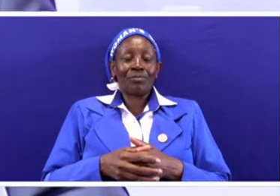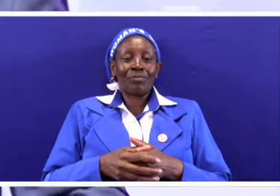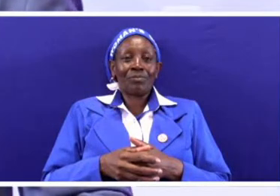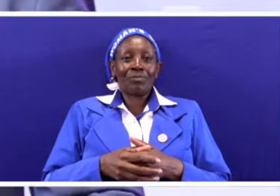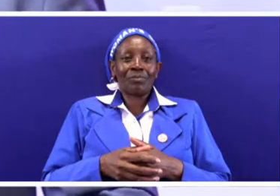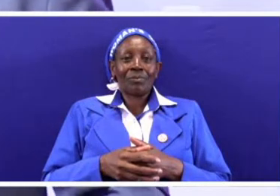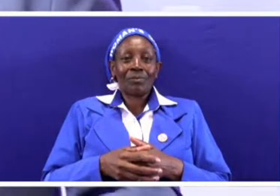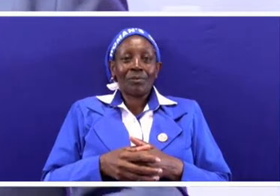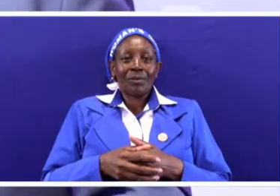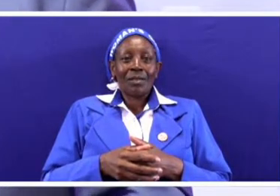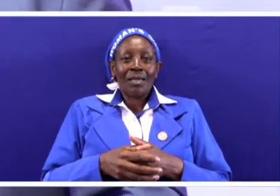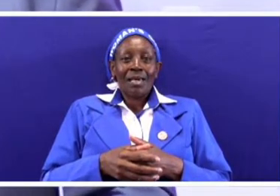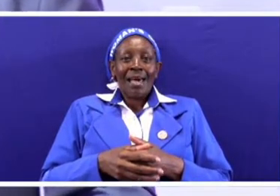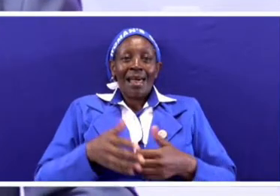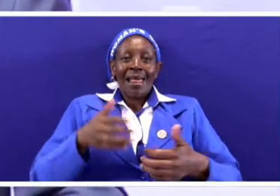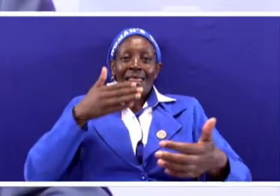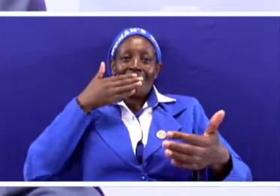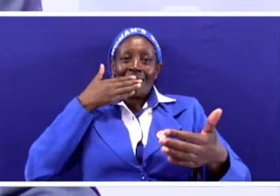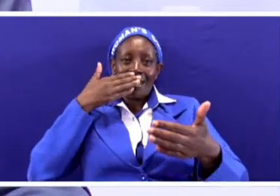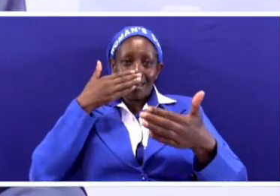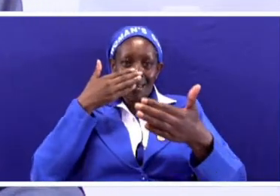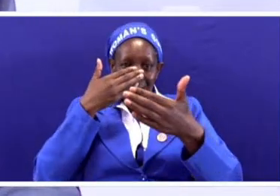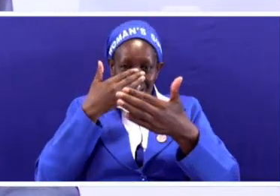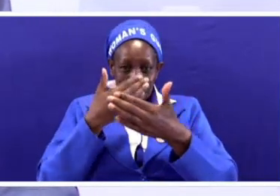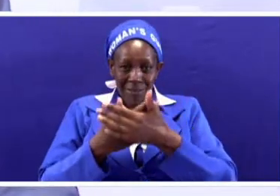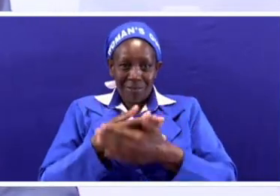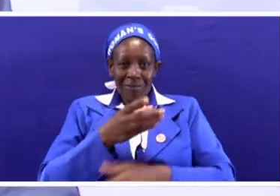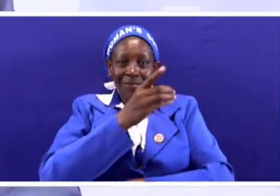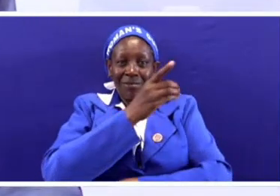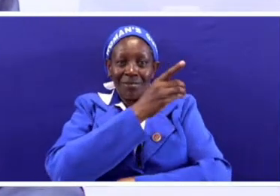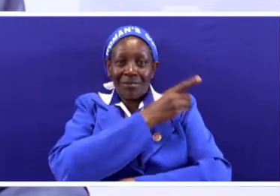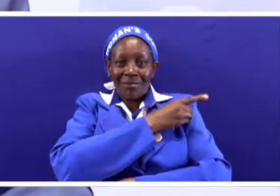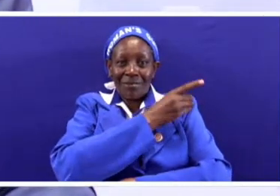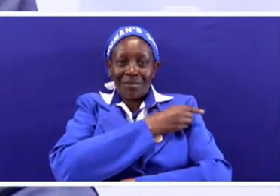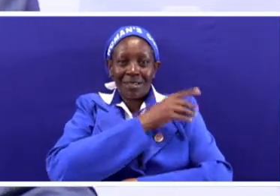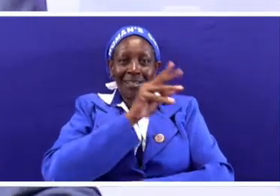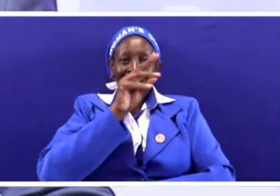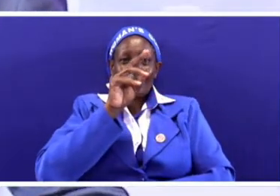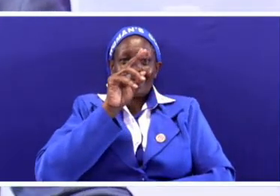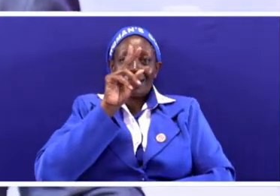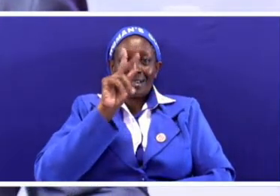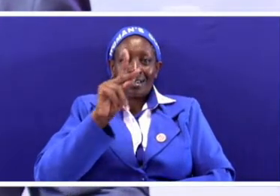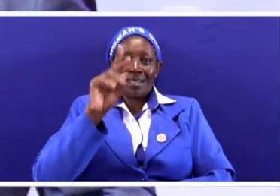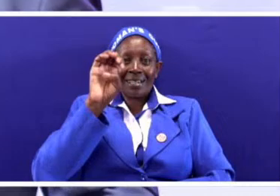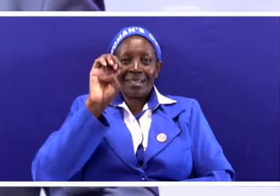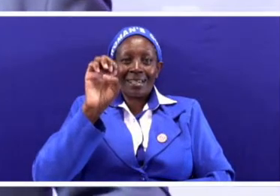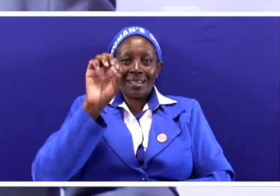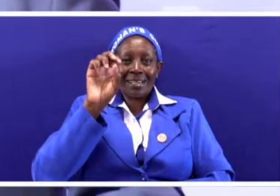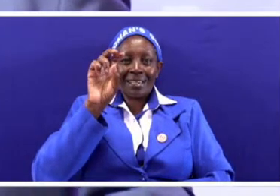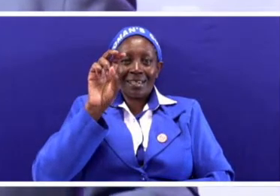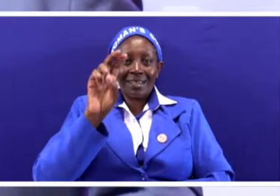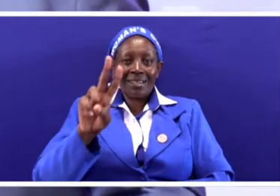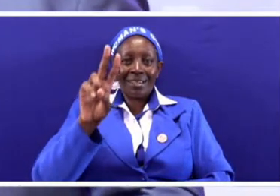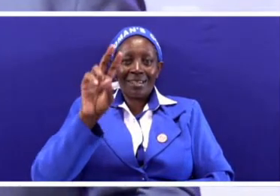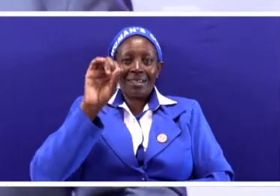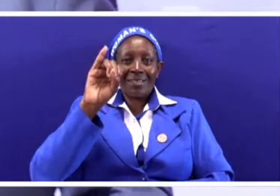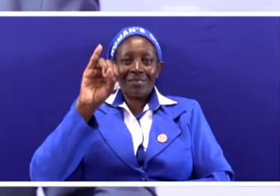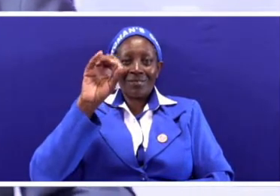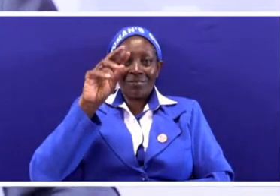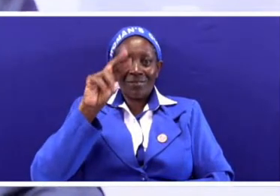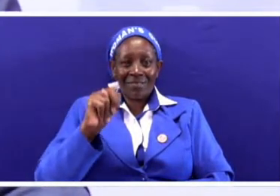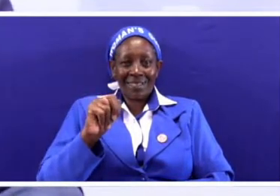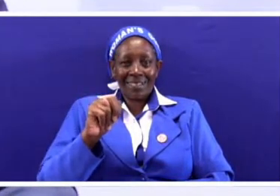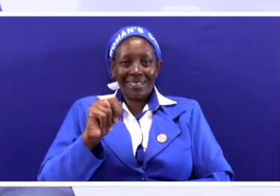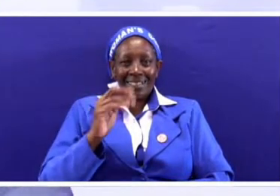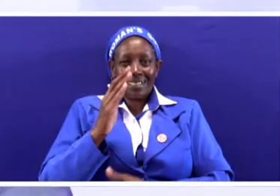Want to appreciate very much Dr. Kevin. And as I was listening, you know, sometimes when you hear somebody from